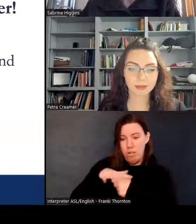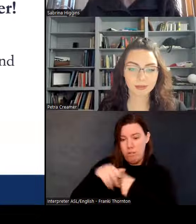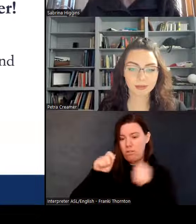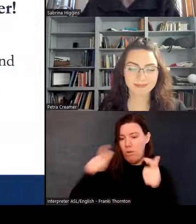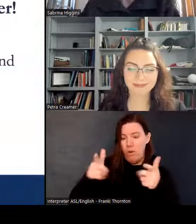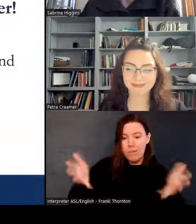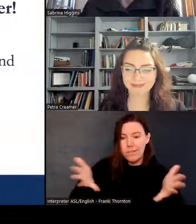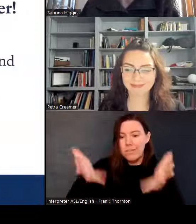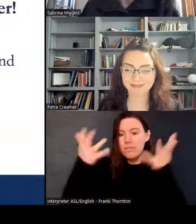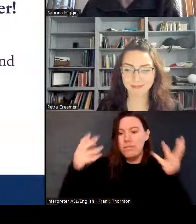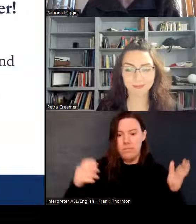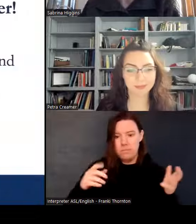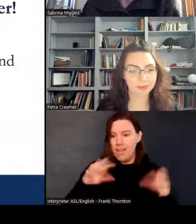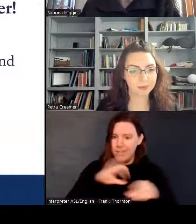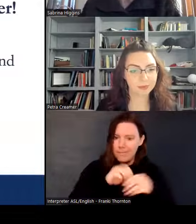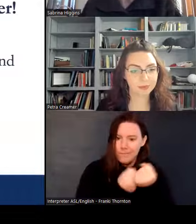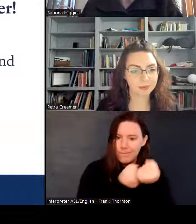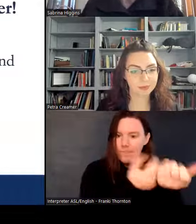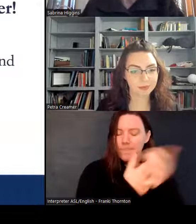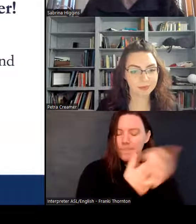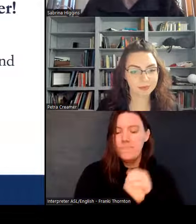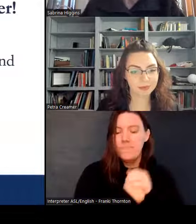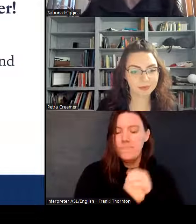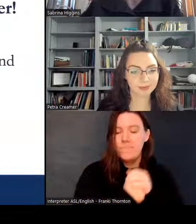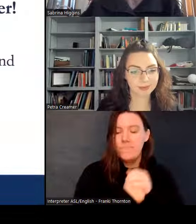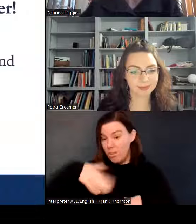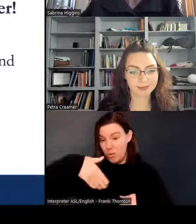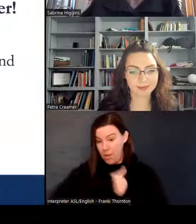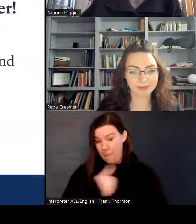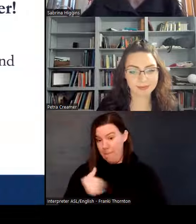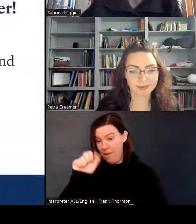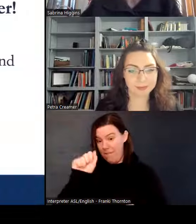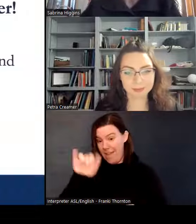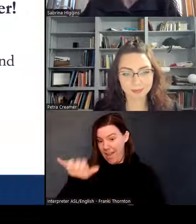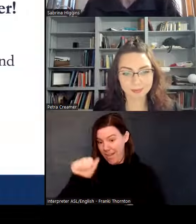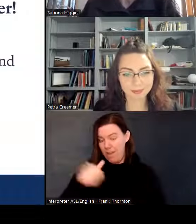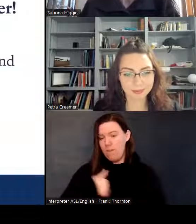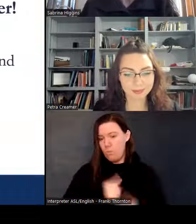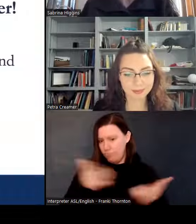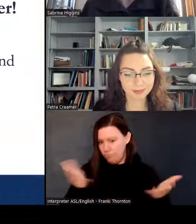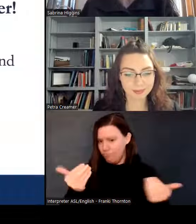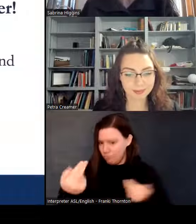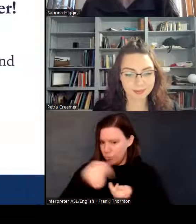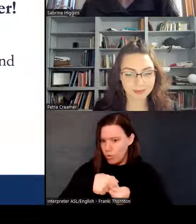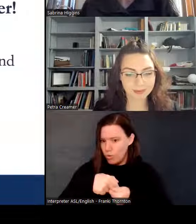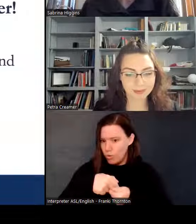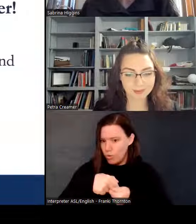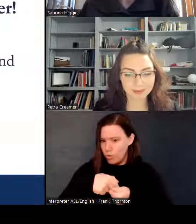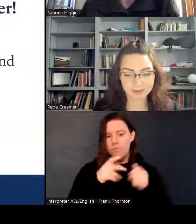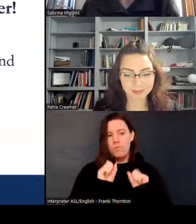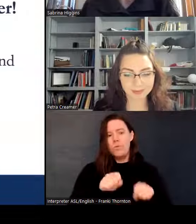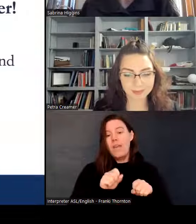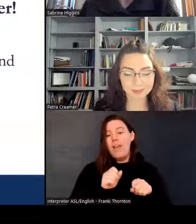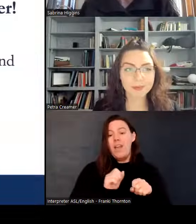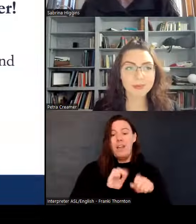we really encourage you to pursue a membership and to join your local society, where you can attend lectures and a host of other individually